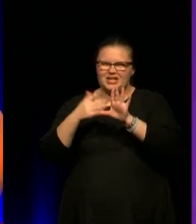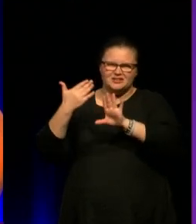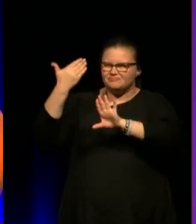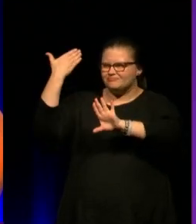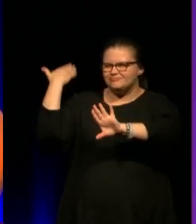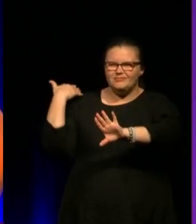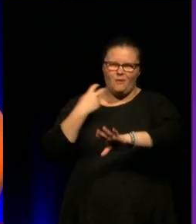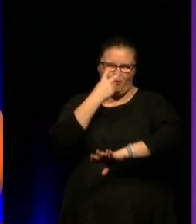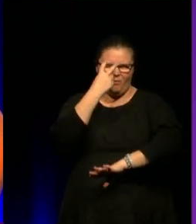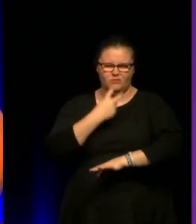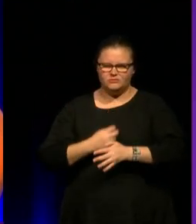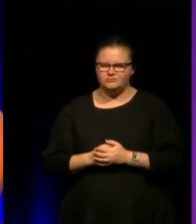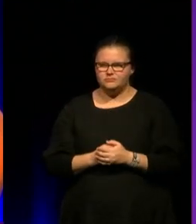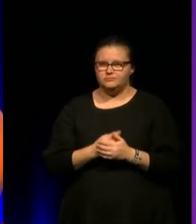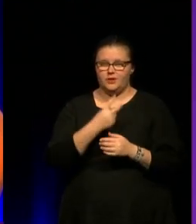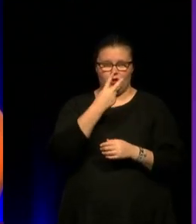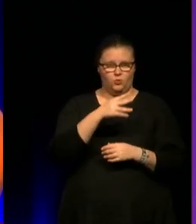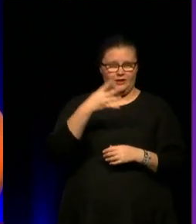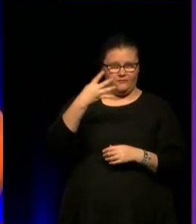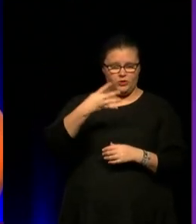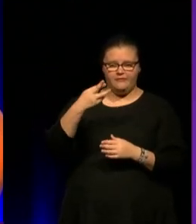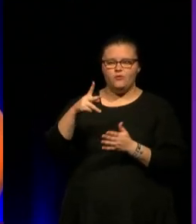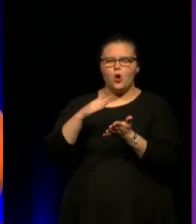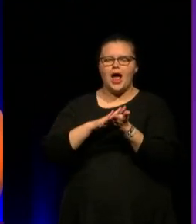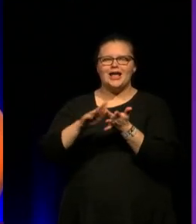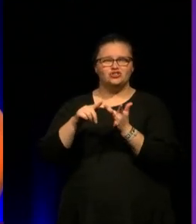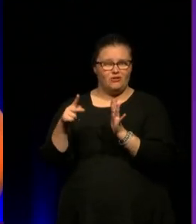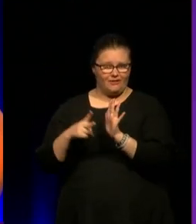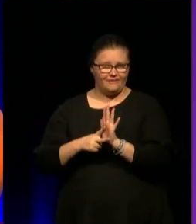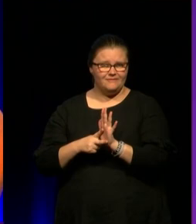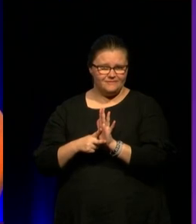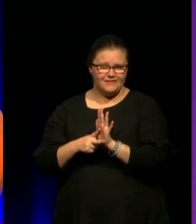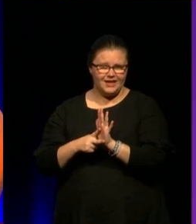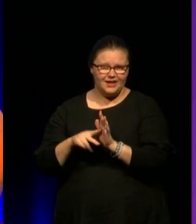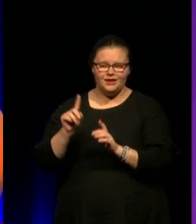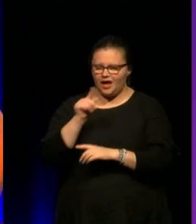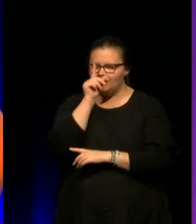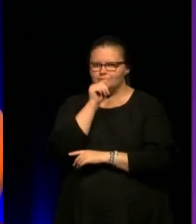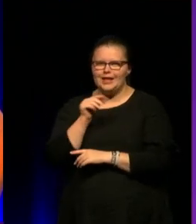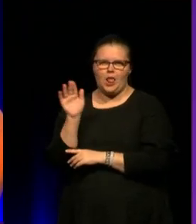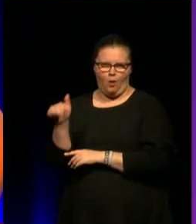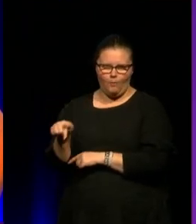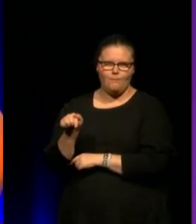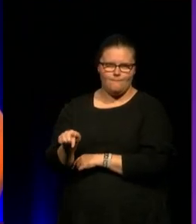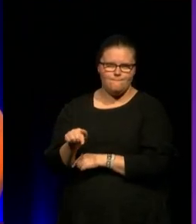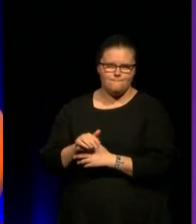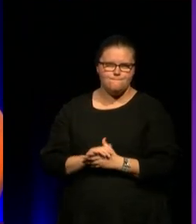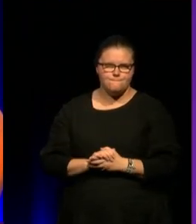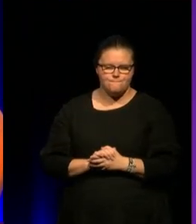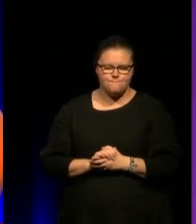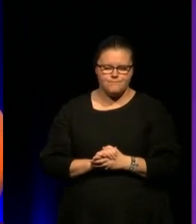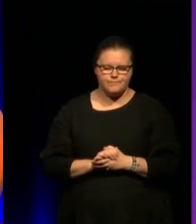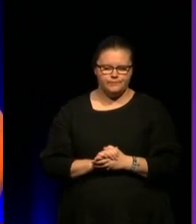that. There was an exception made in 2014 for HIV, to let an HIV test be used here in Australia. There was